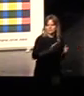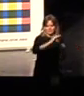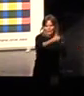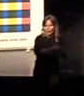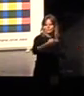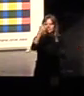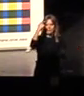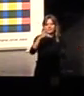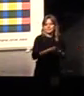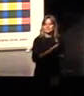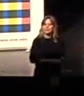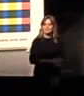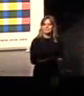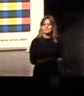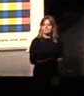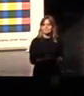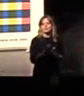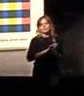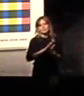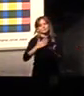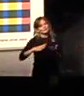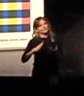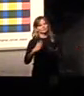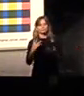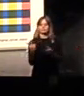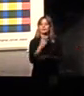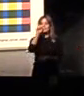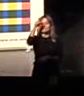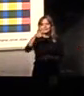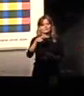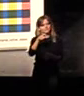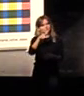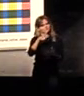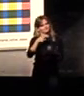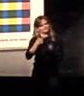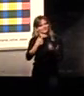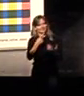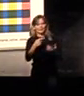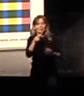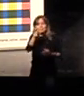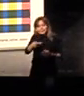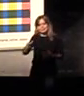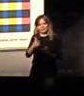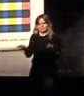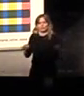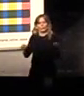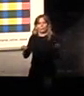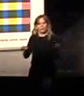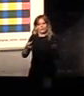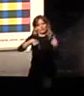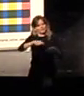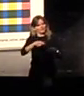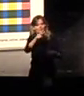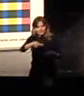sorry is wie after i een vent en ri in steeds de people s dus over hem als de source of